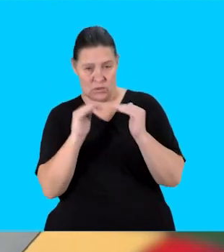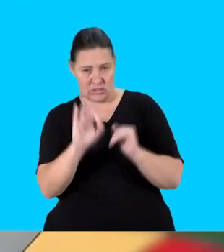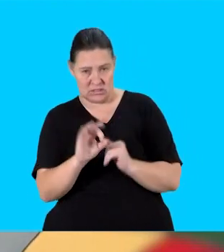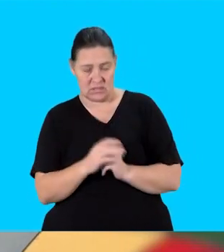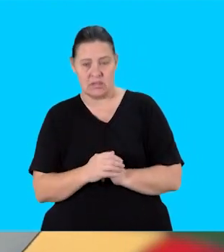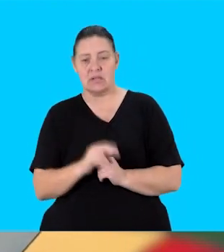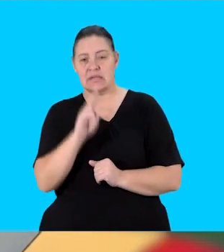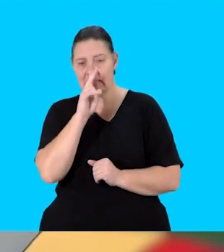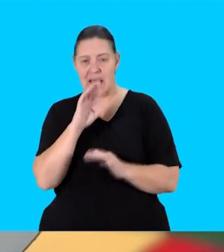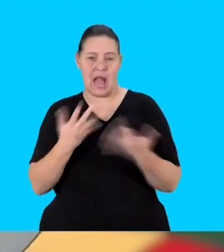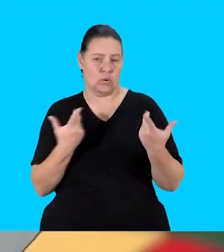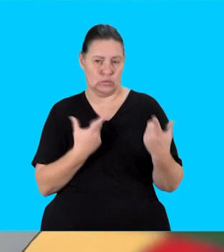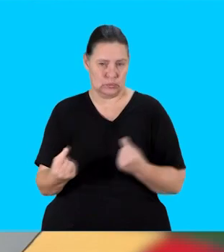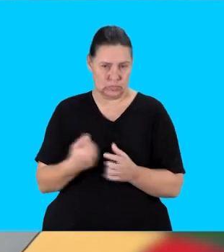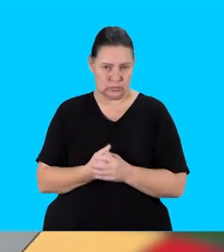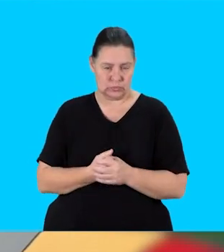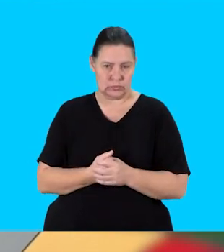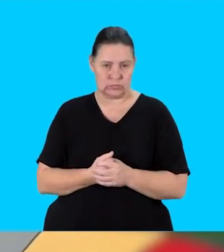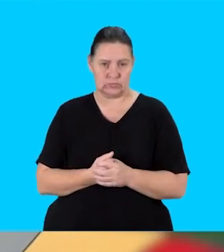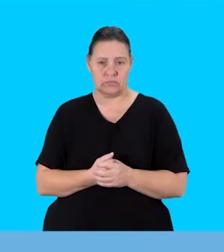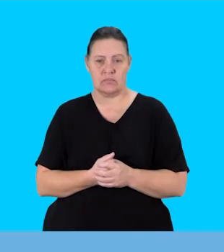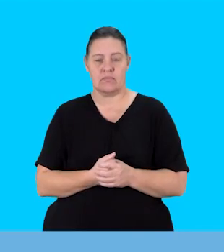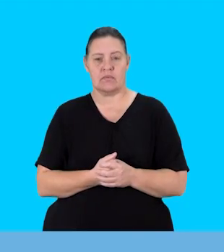let's see how that is going to play out.